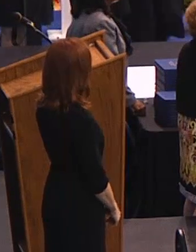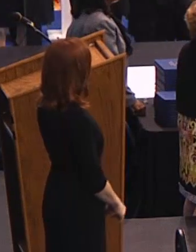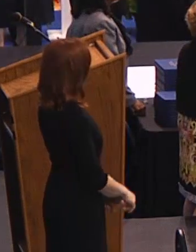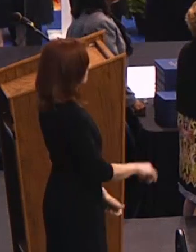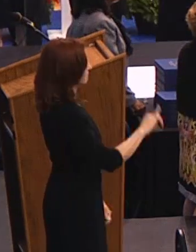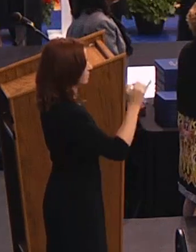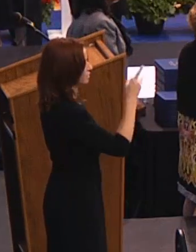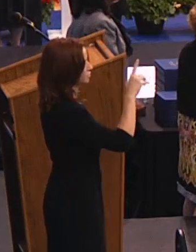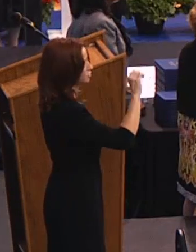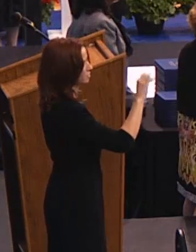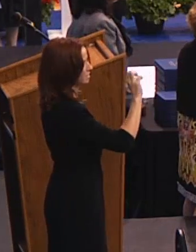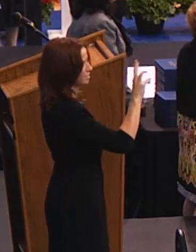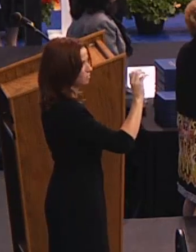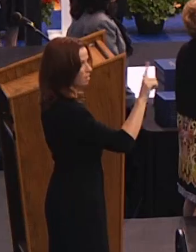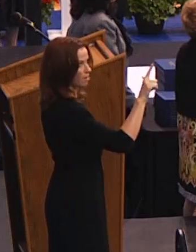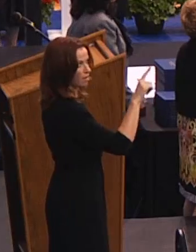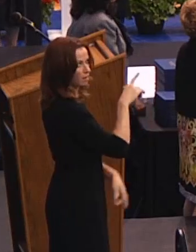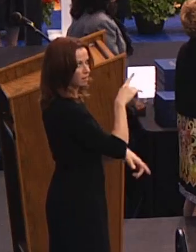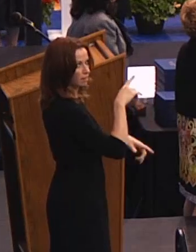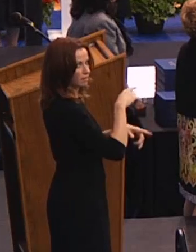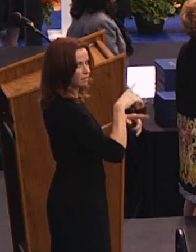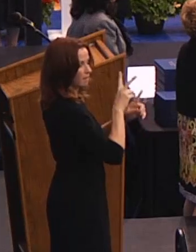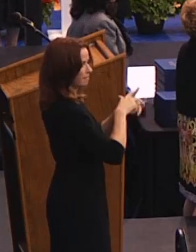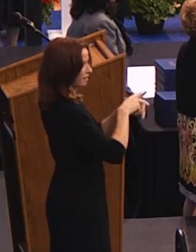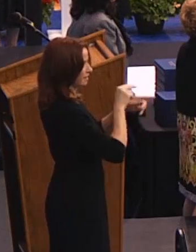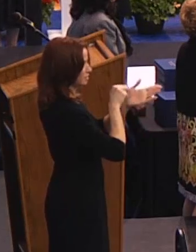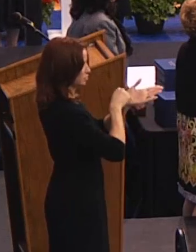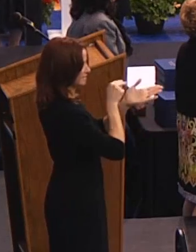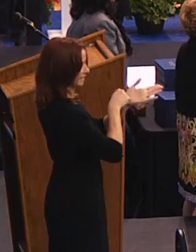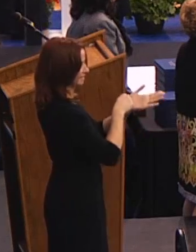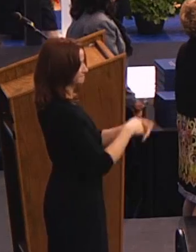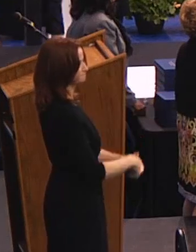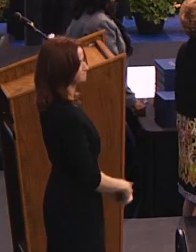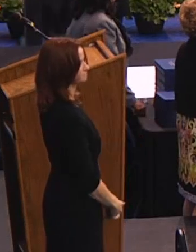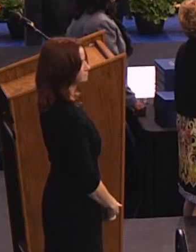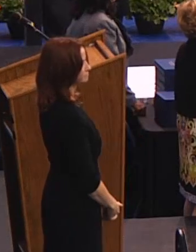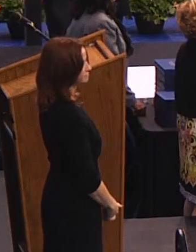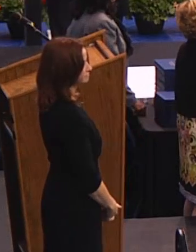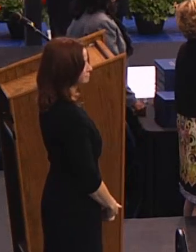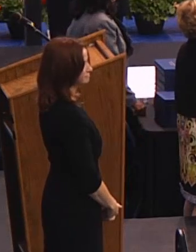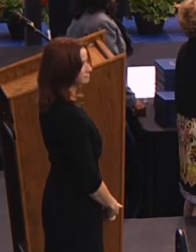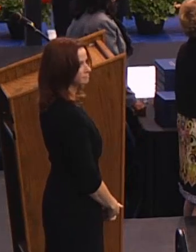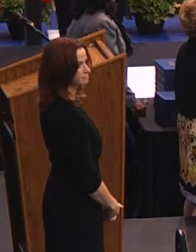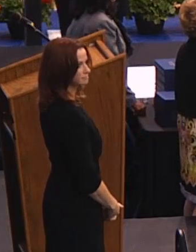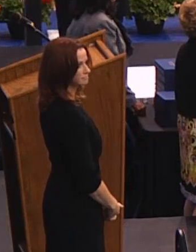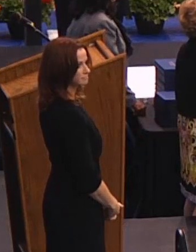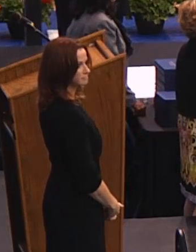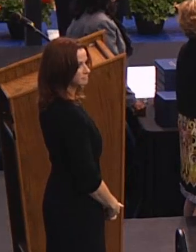Jody Marie Ewald, Practical Nursing. Come on over this way so I can get the car.